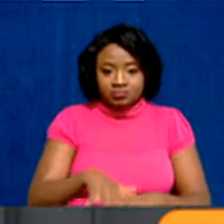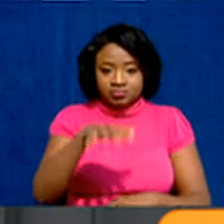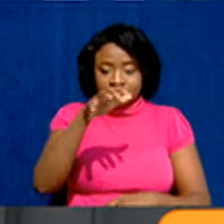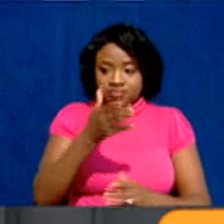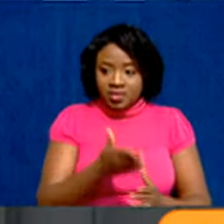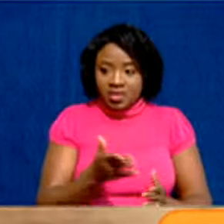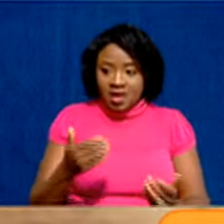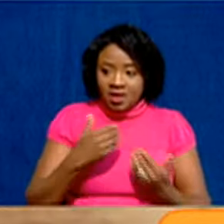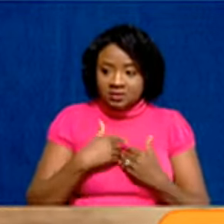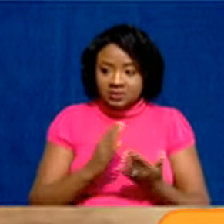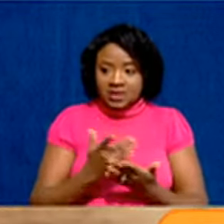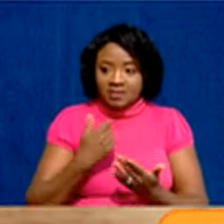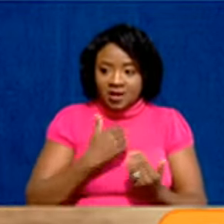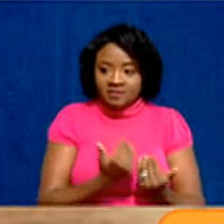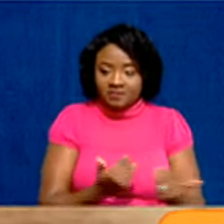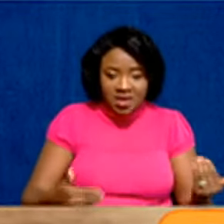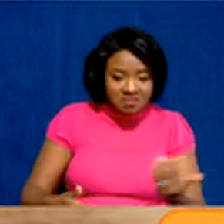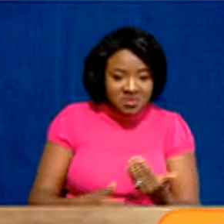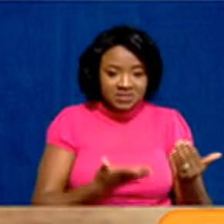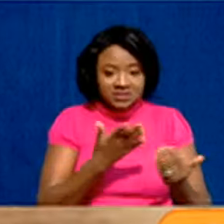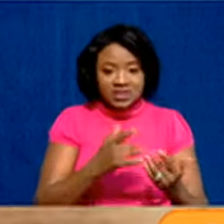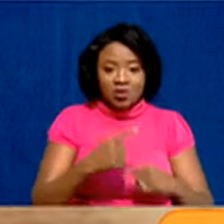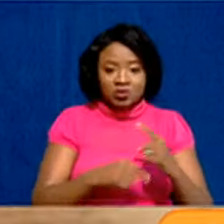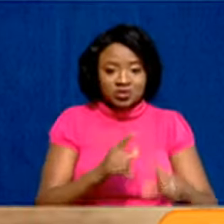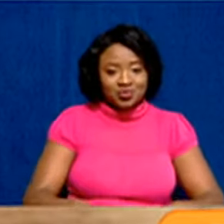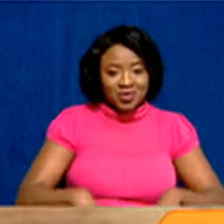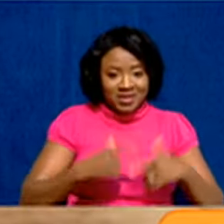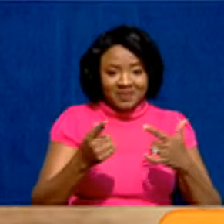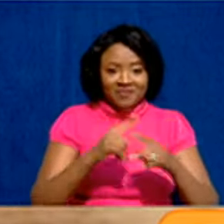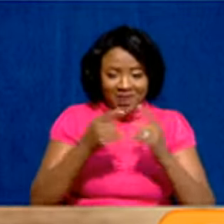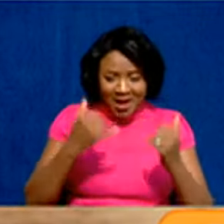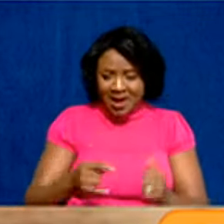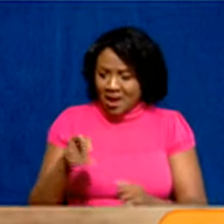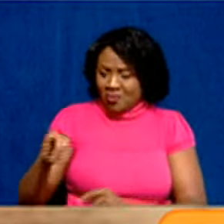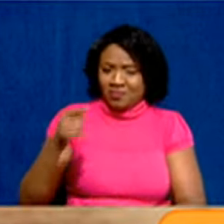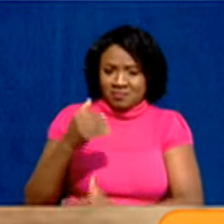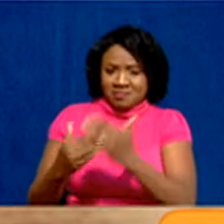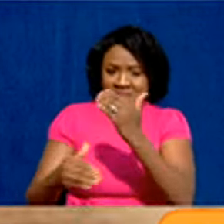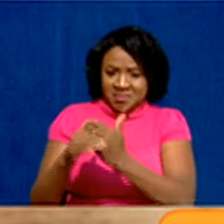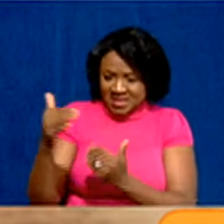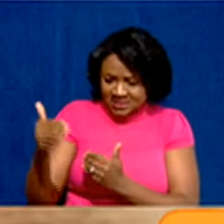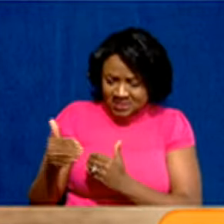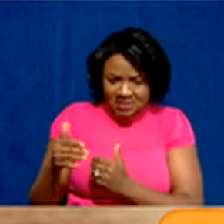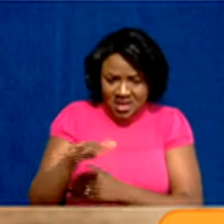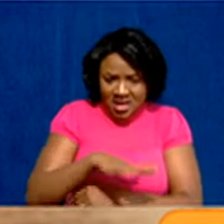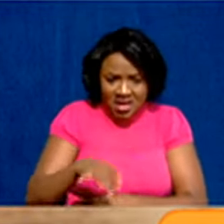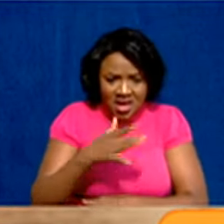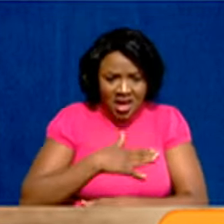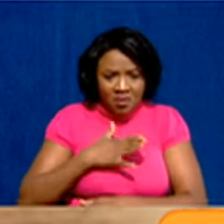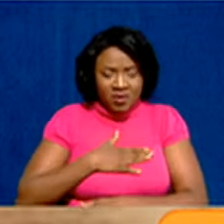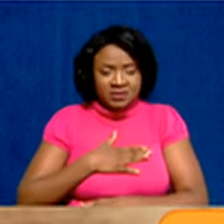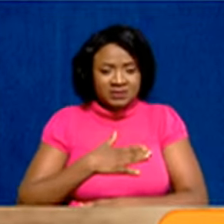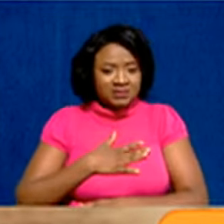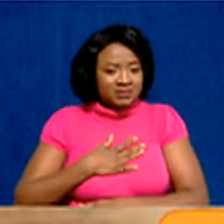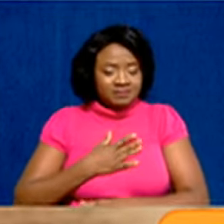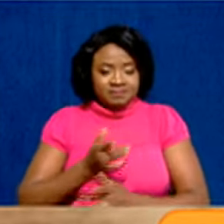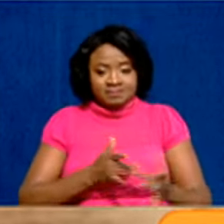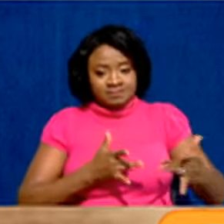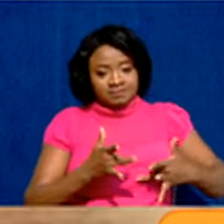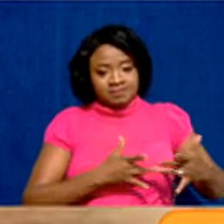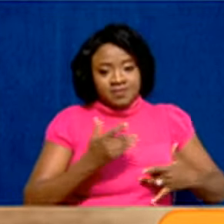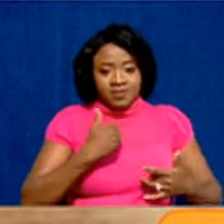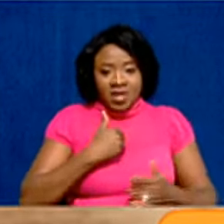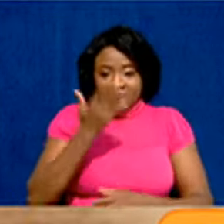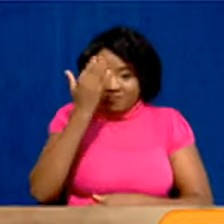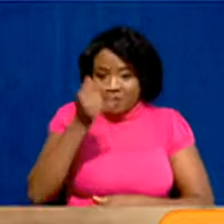have very small children, and at this particular time with what is going on, we are concerned because it looks